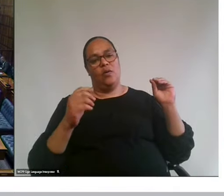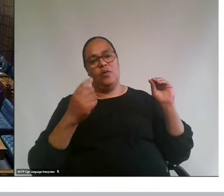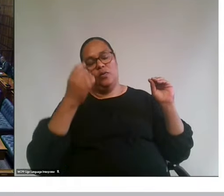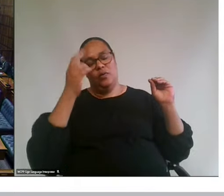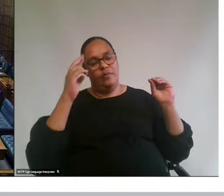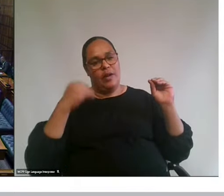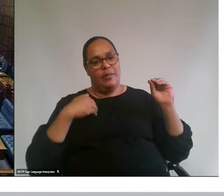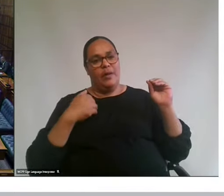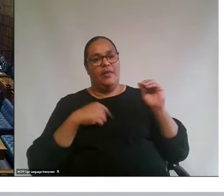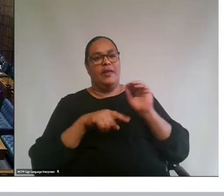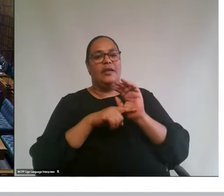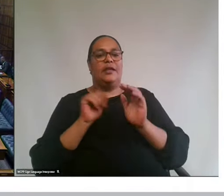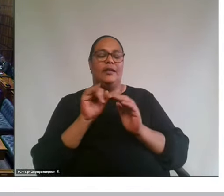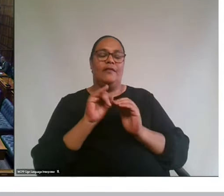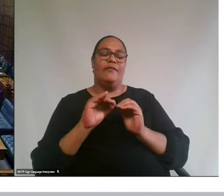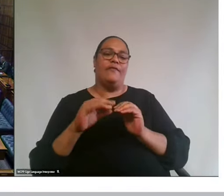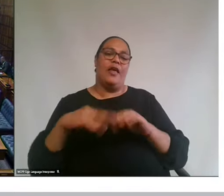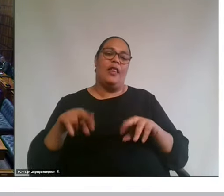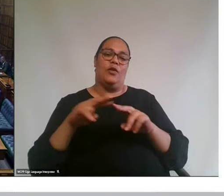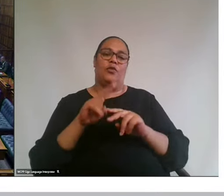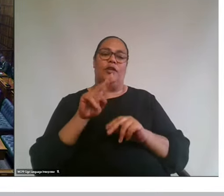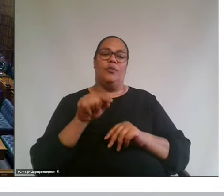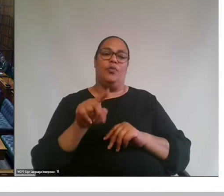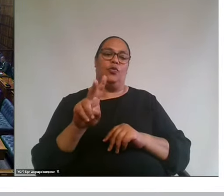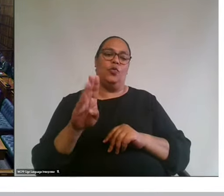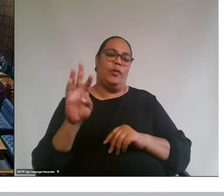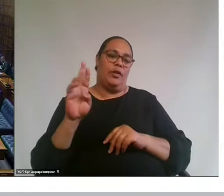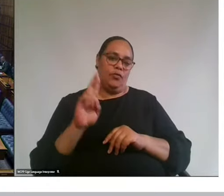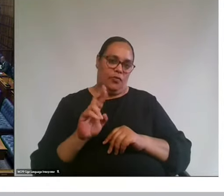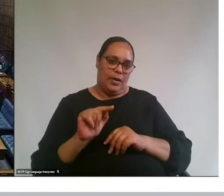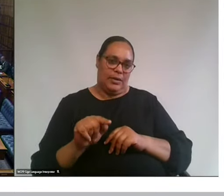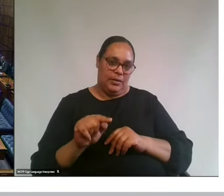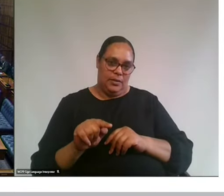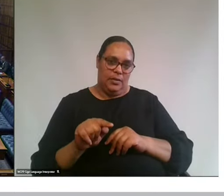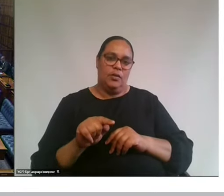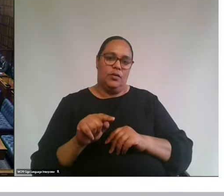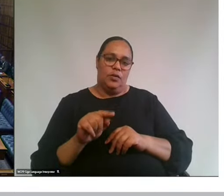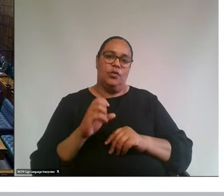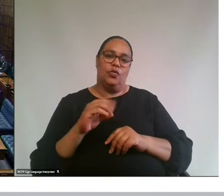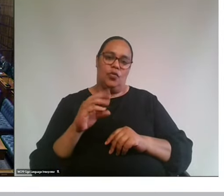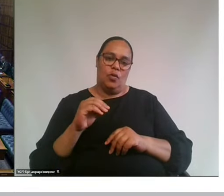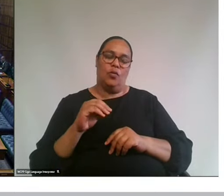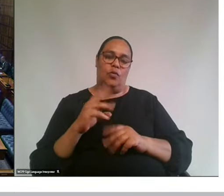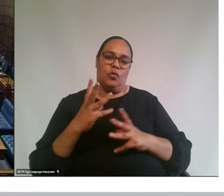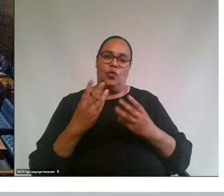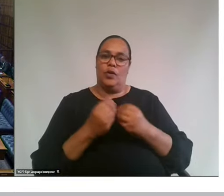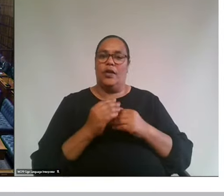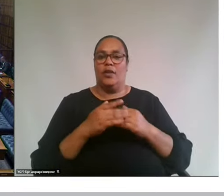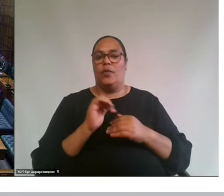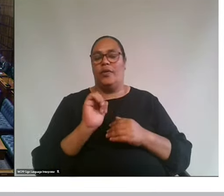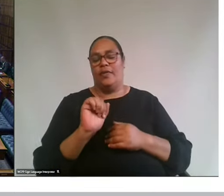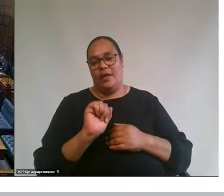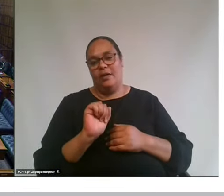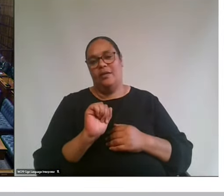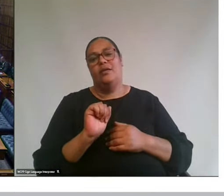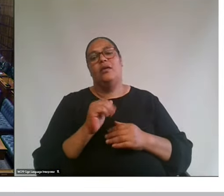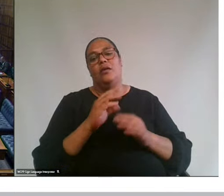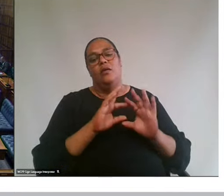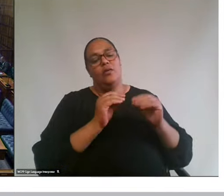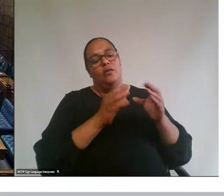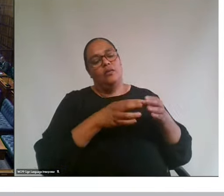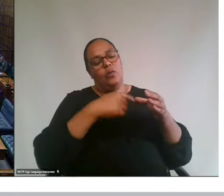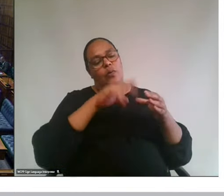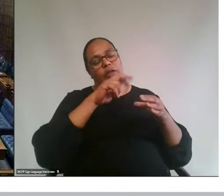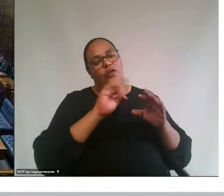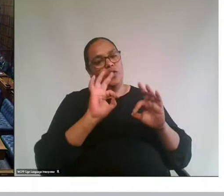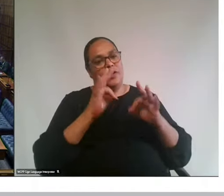indicative value of that investment is 3.2 billion Rand um and so together with the NPA we need to